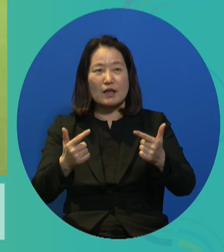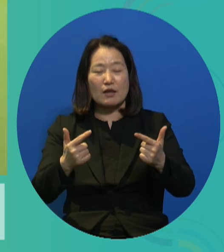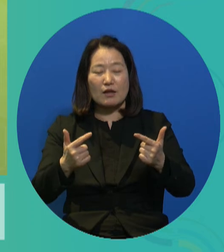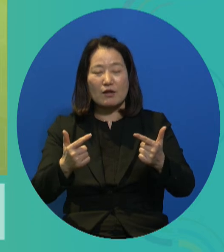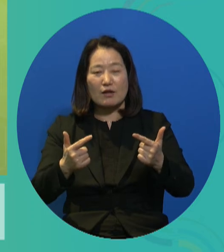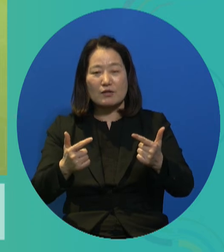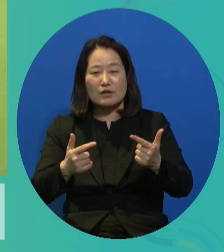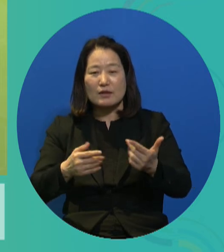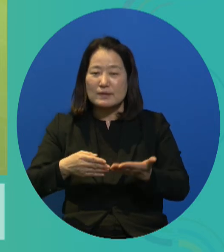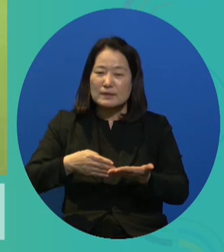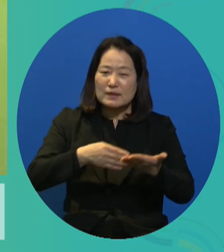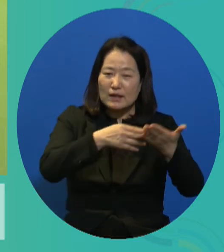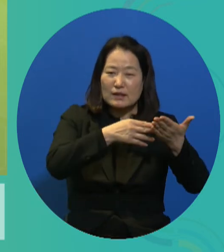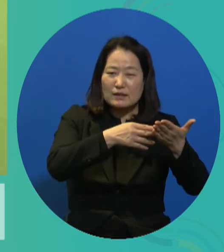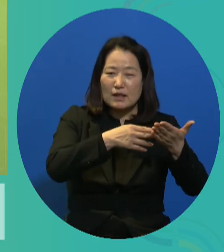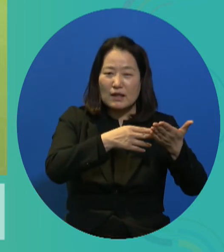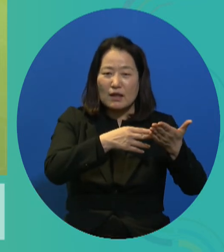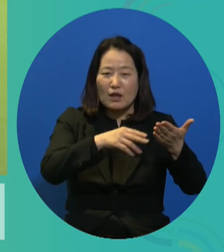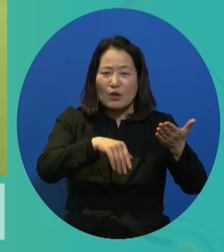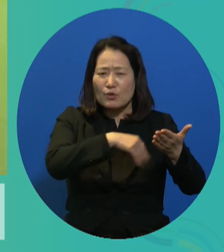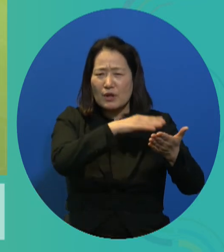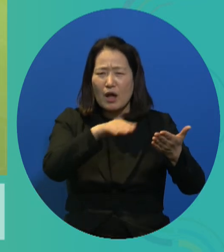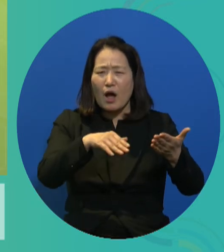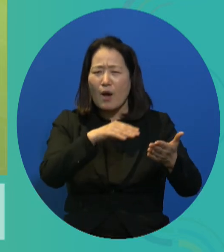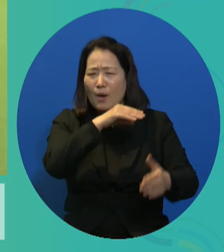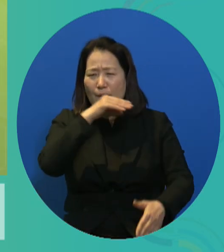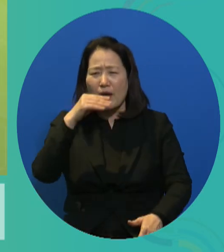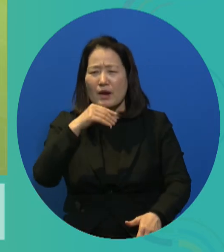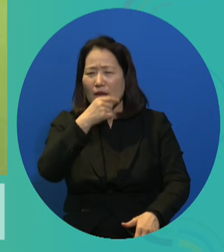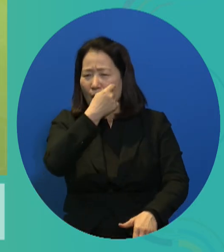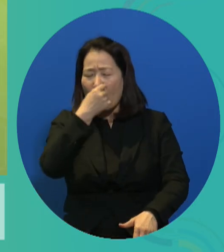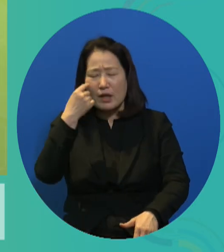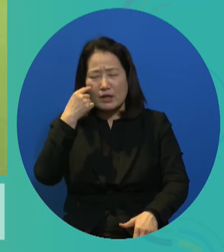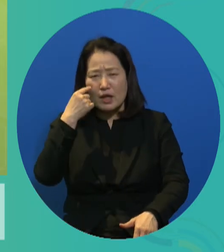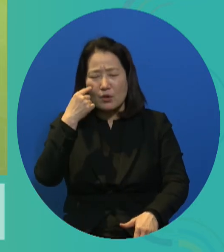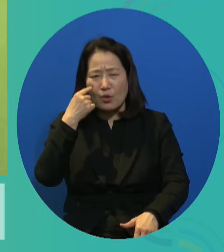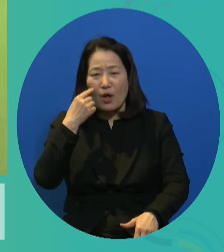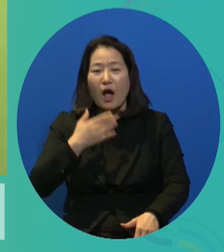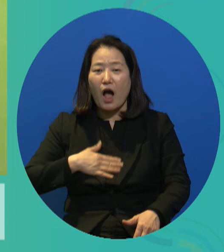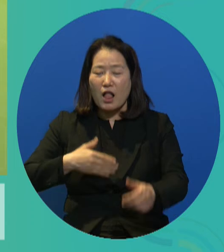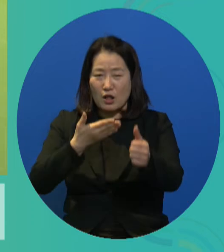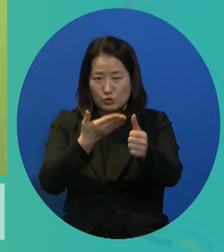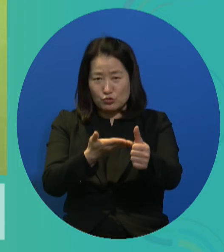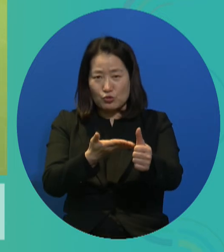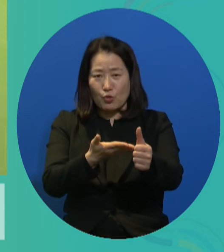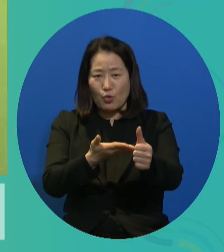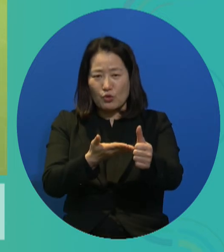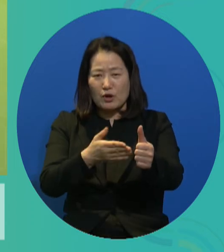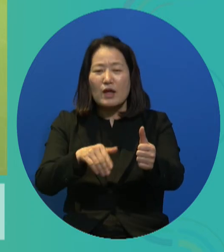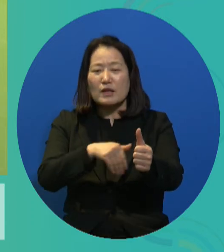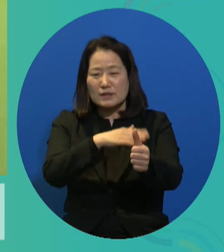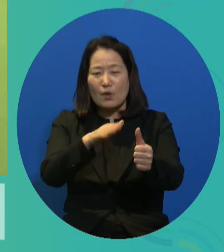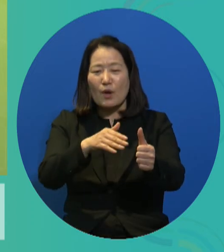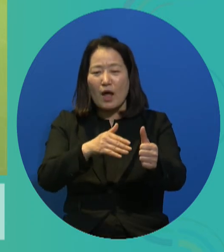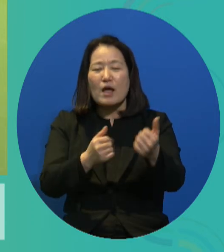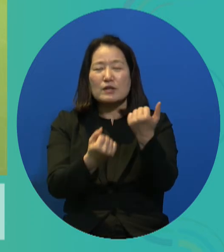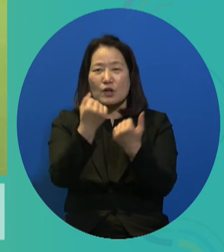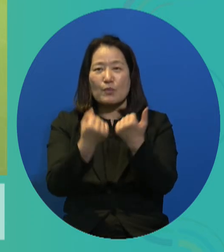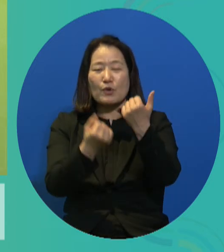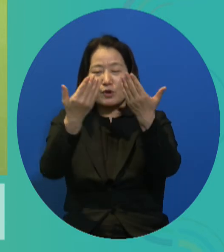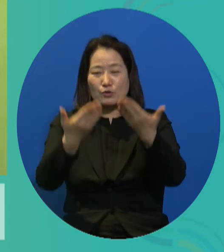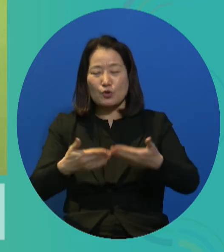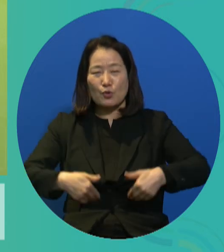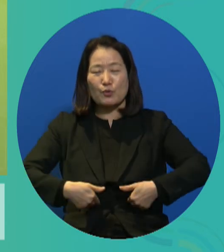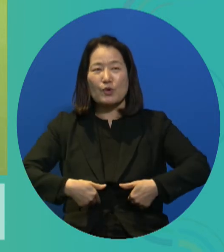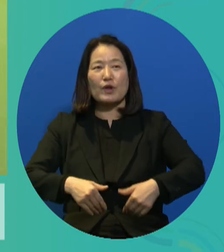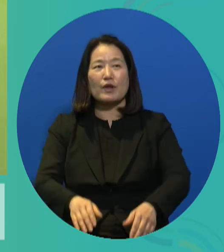Furthermore, once the communications are provided, the whole process has to be also alerted to